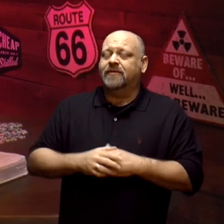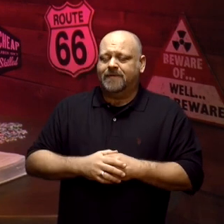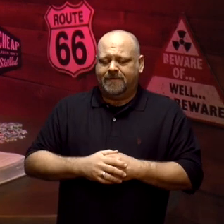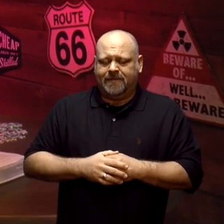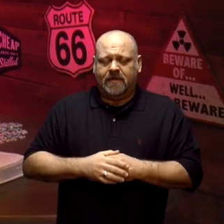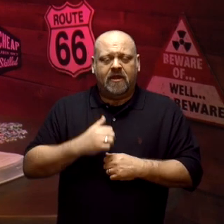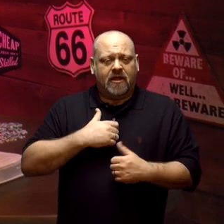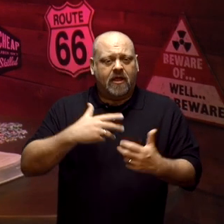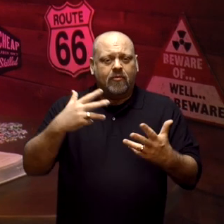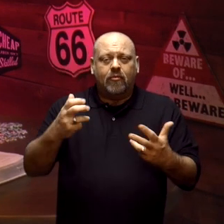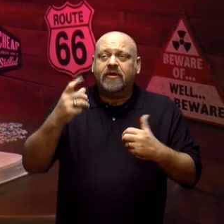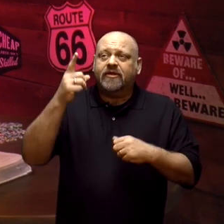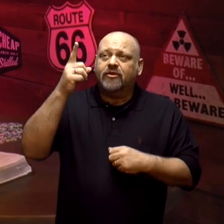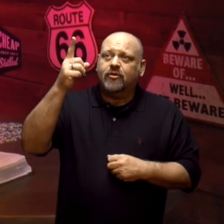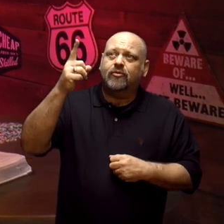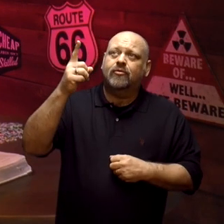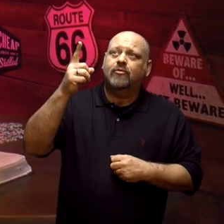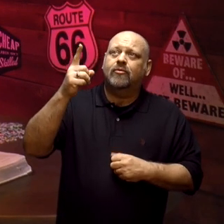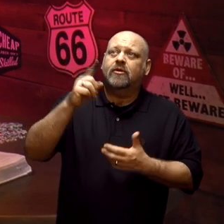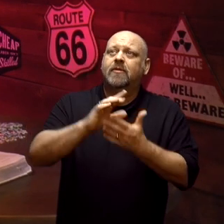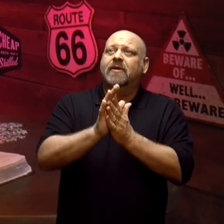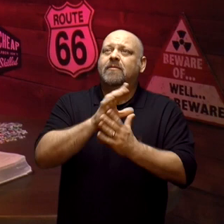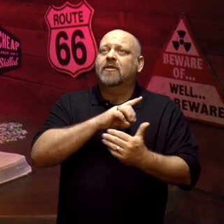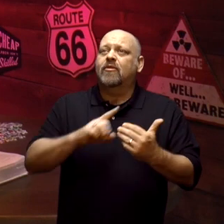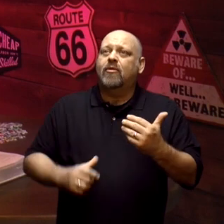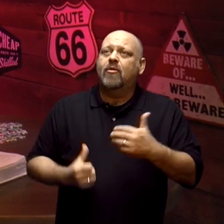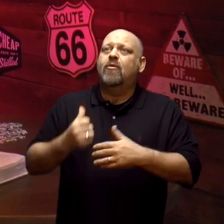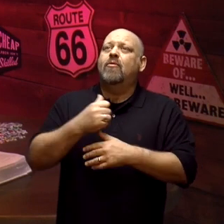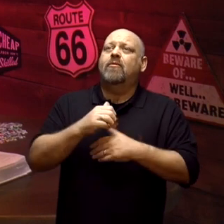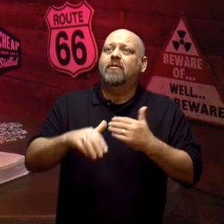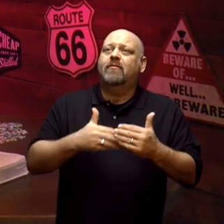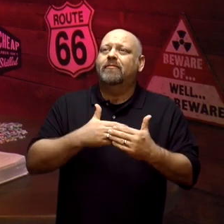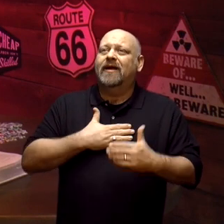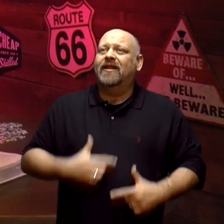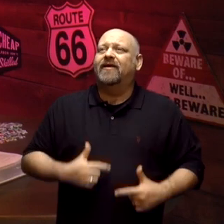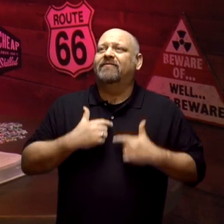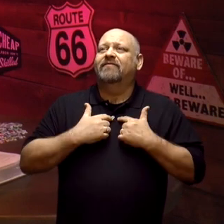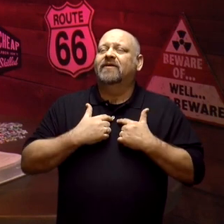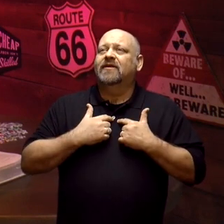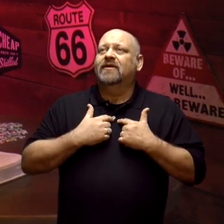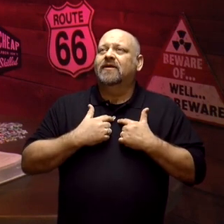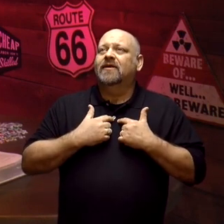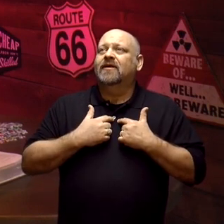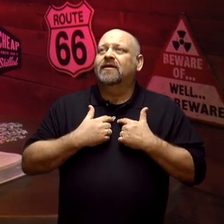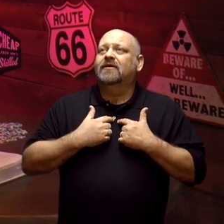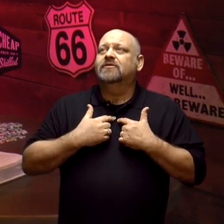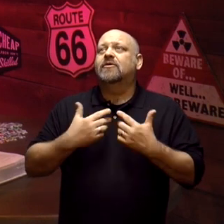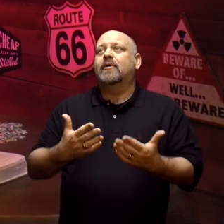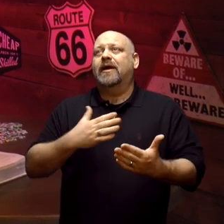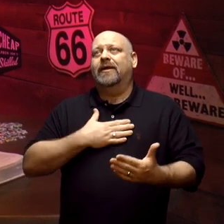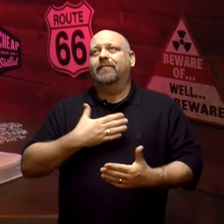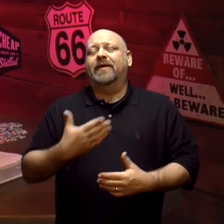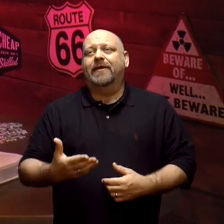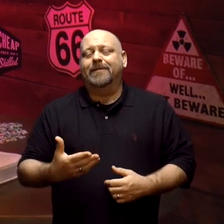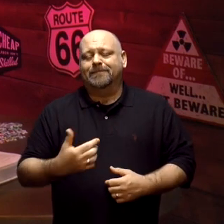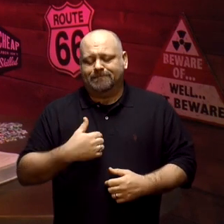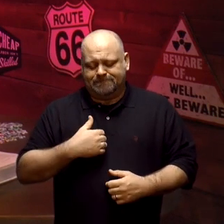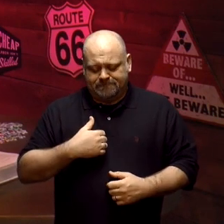and I want you to be the Lord of my life. So I